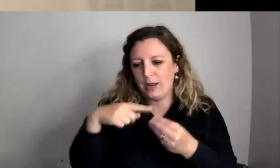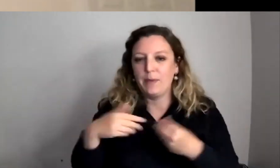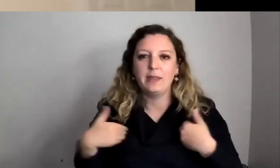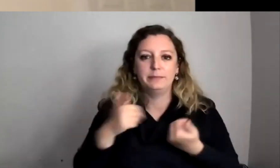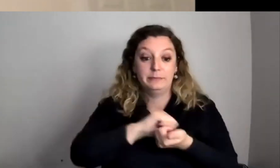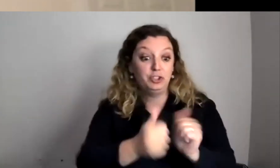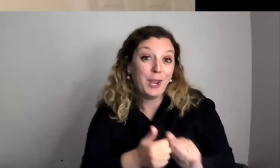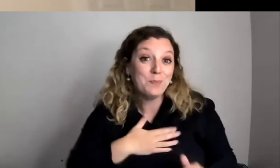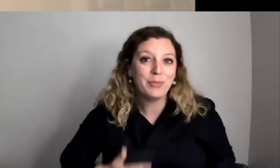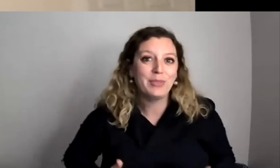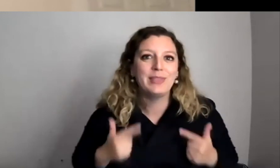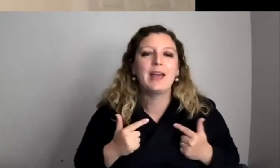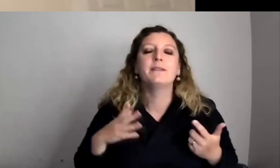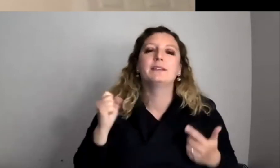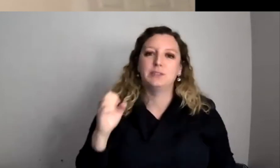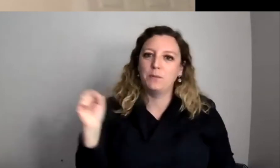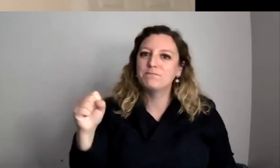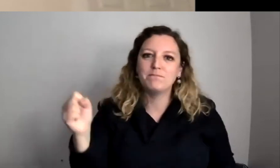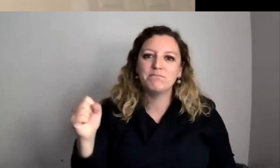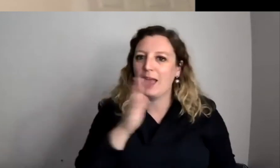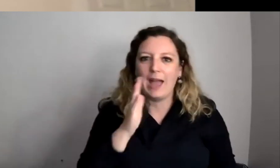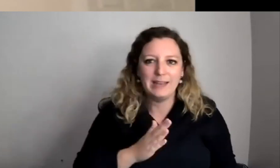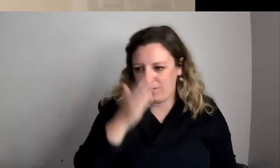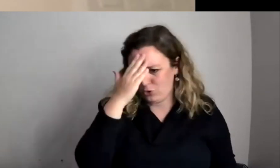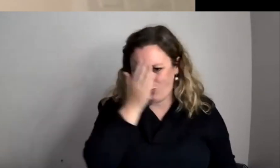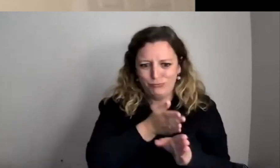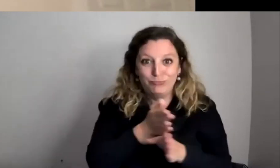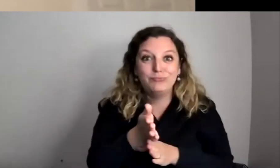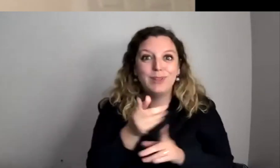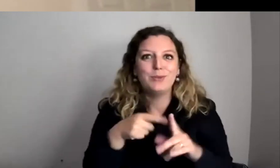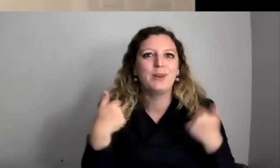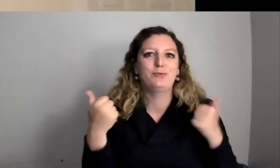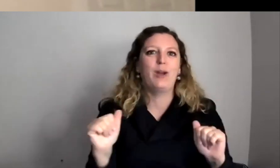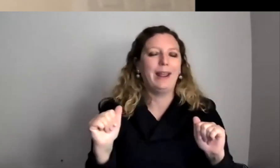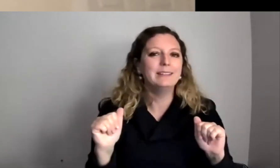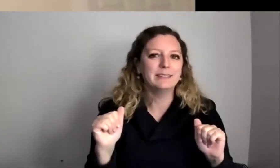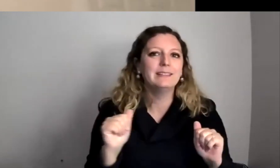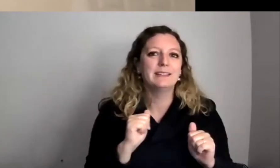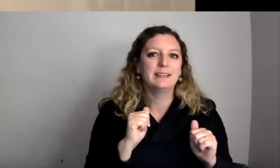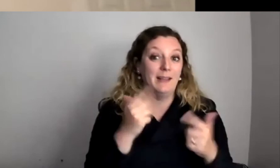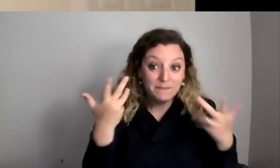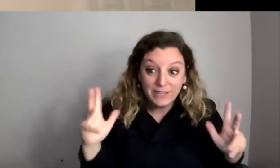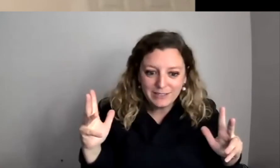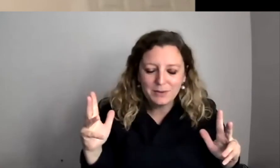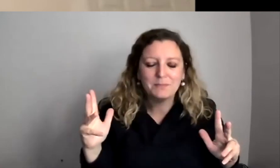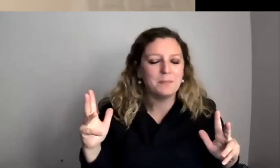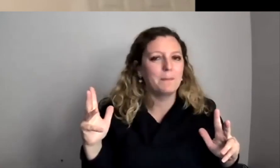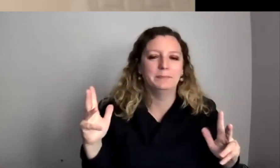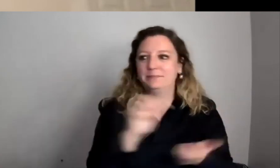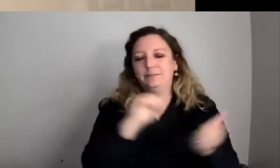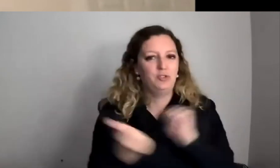and learn about the animals, and it kind of changed my life. So yeah, I never knew it was a career until I tried